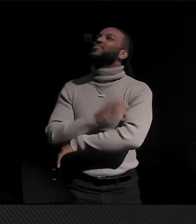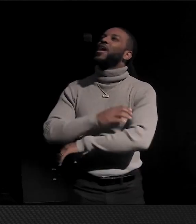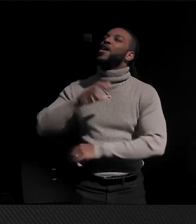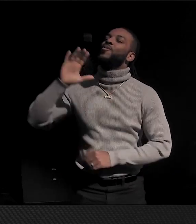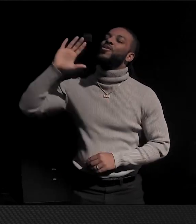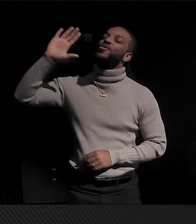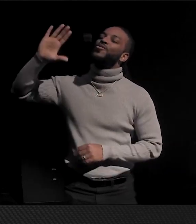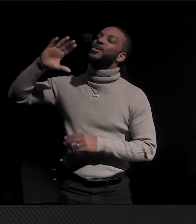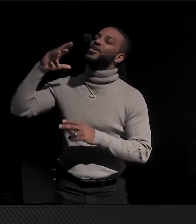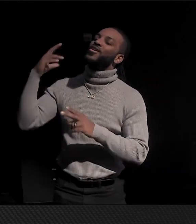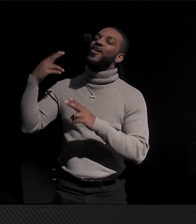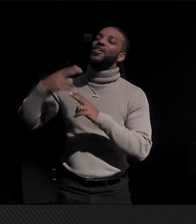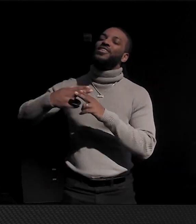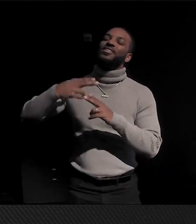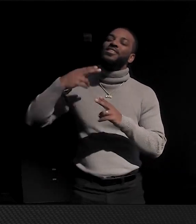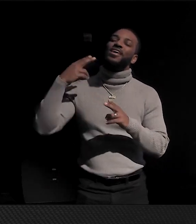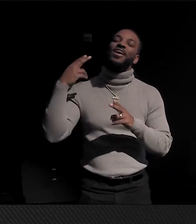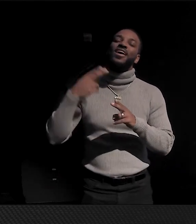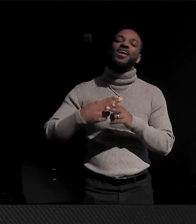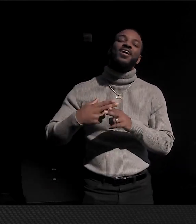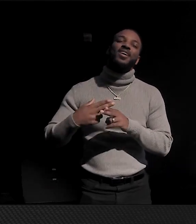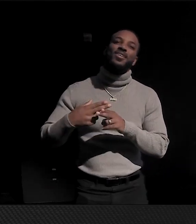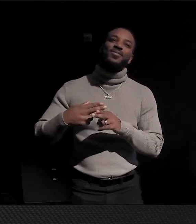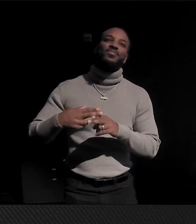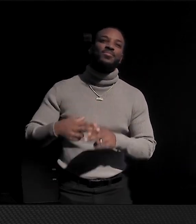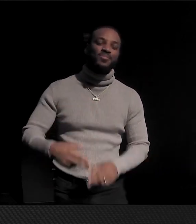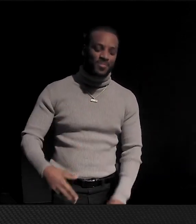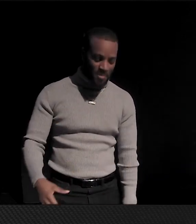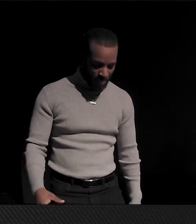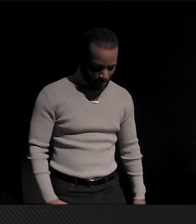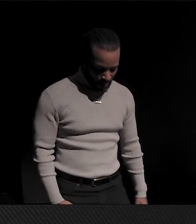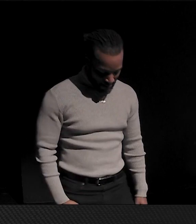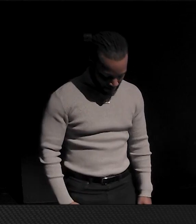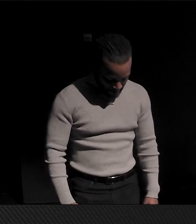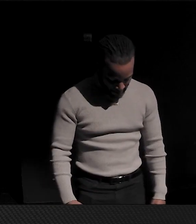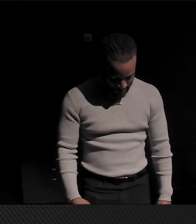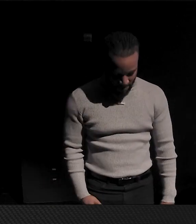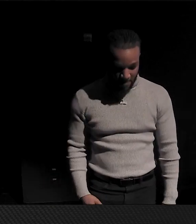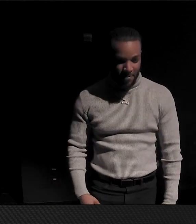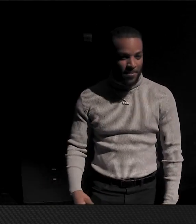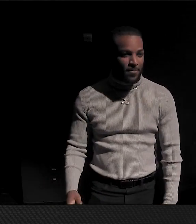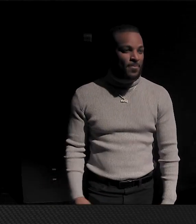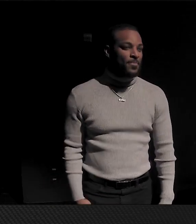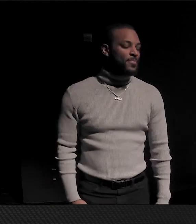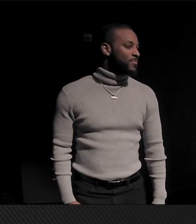There is power in your name. Amen.